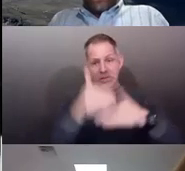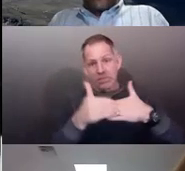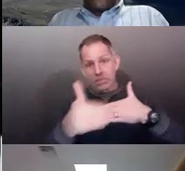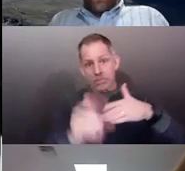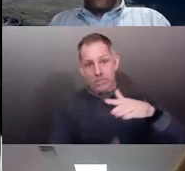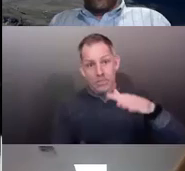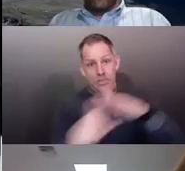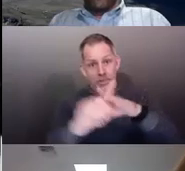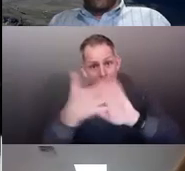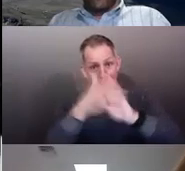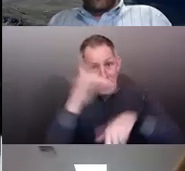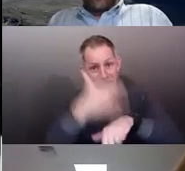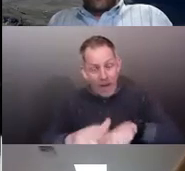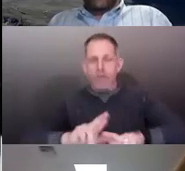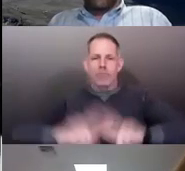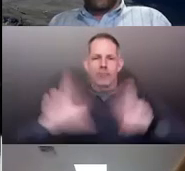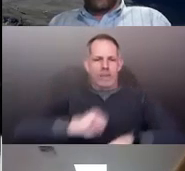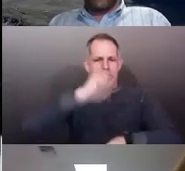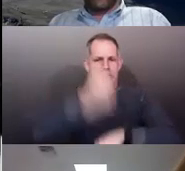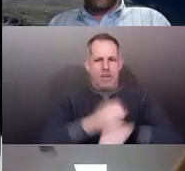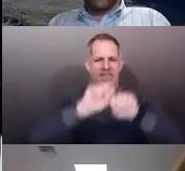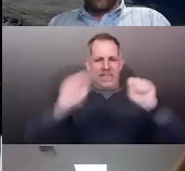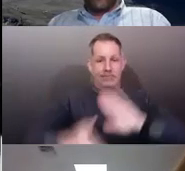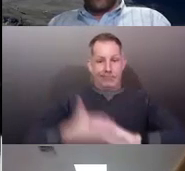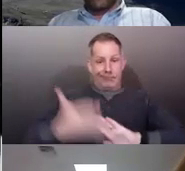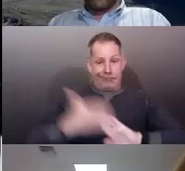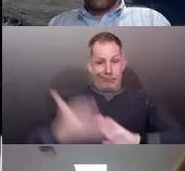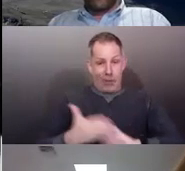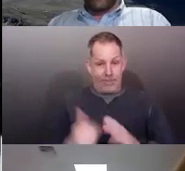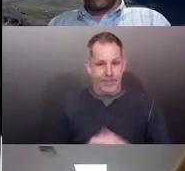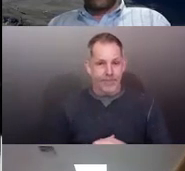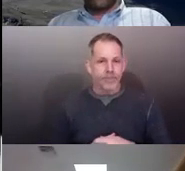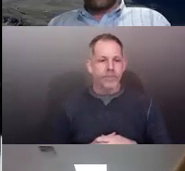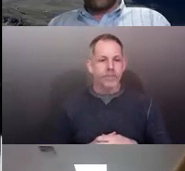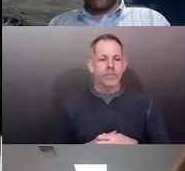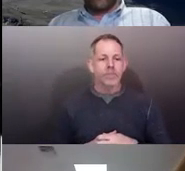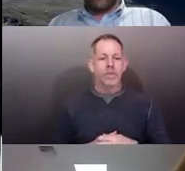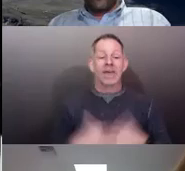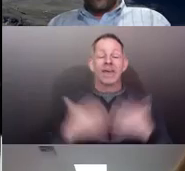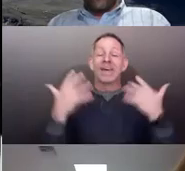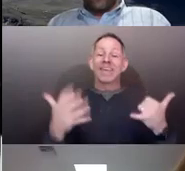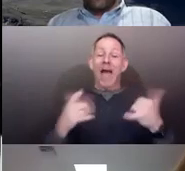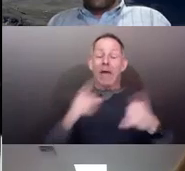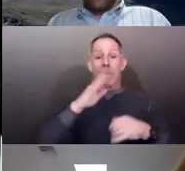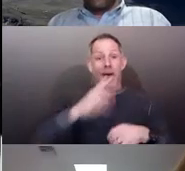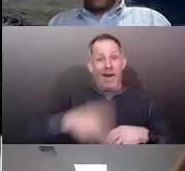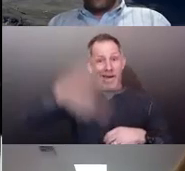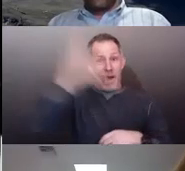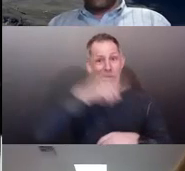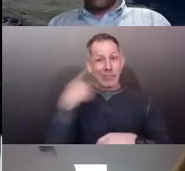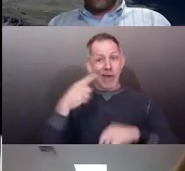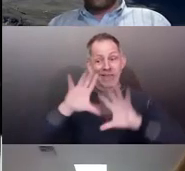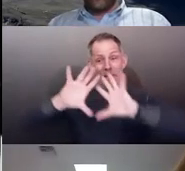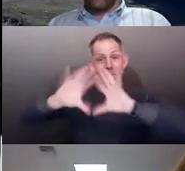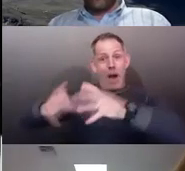Protecting our high-risk populations, 2 things in particular: the isolation and quarantine facility. That is part of the governor's Safe Start